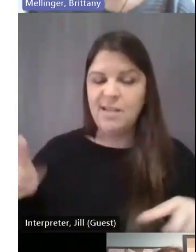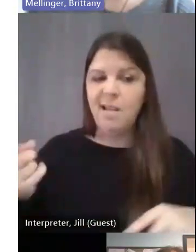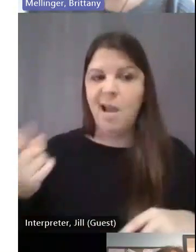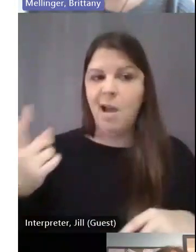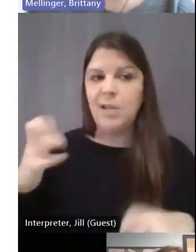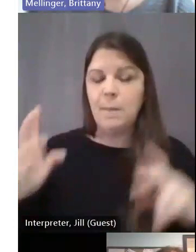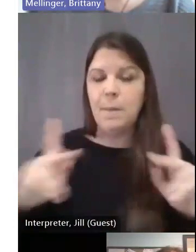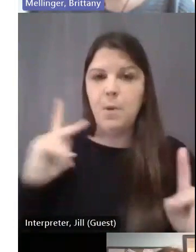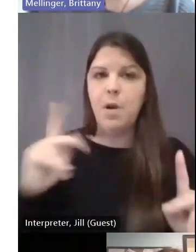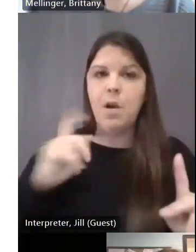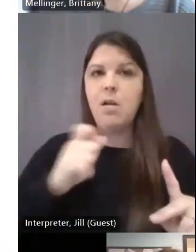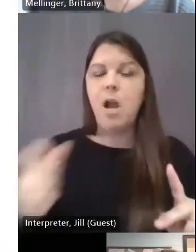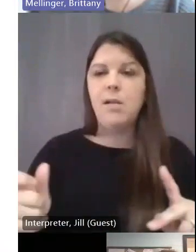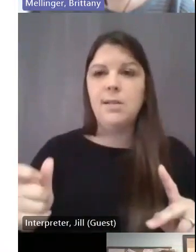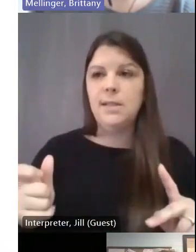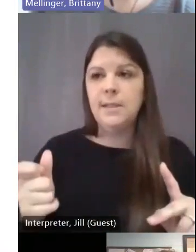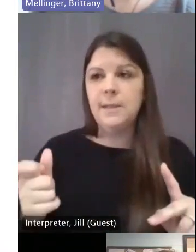are not